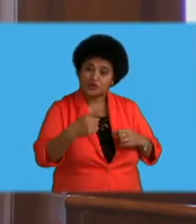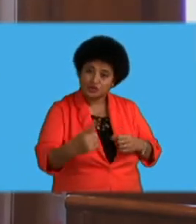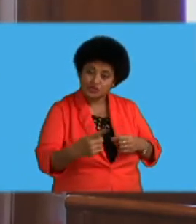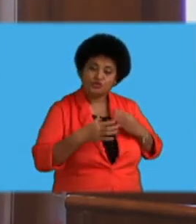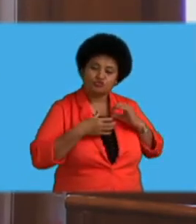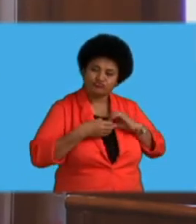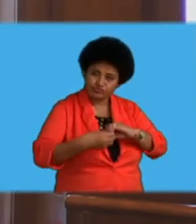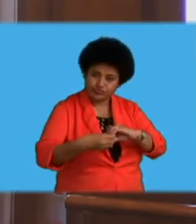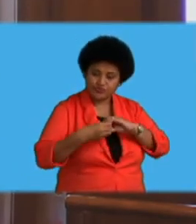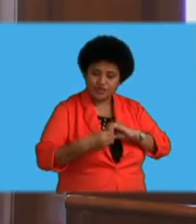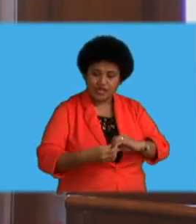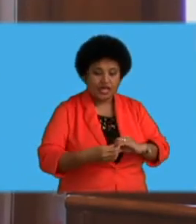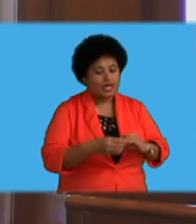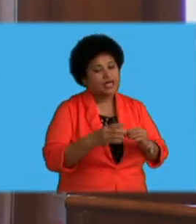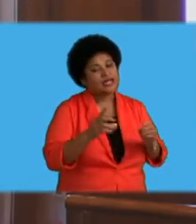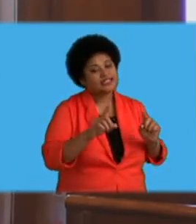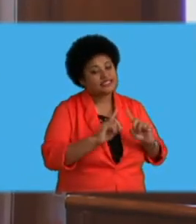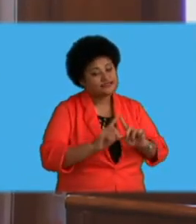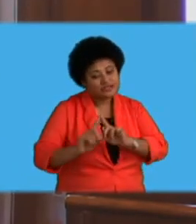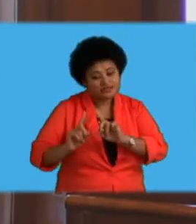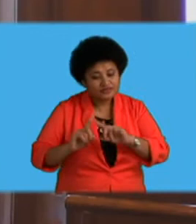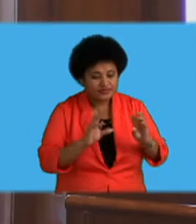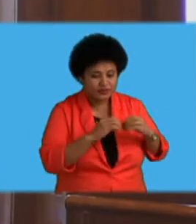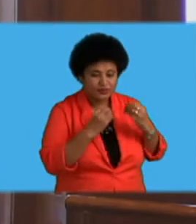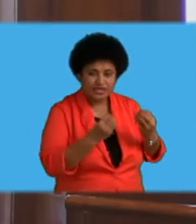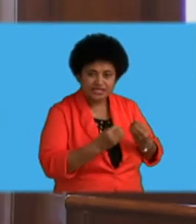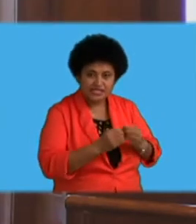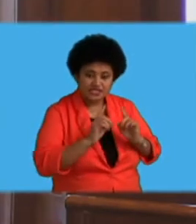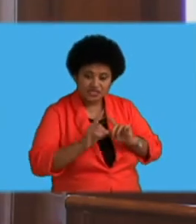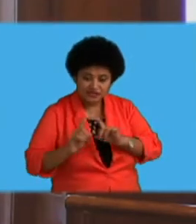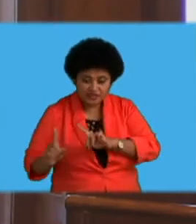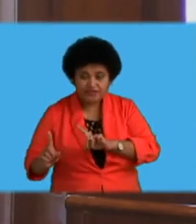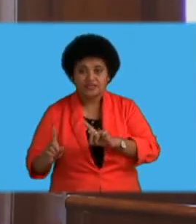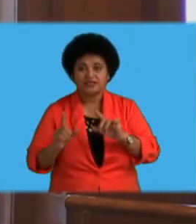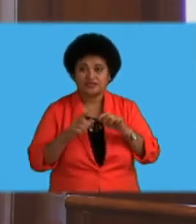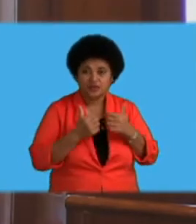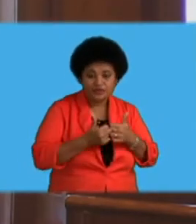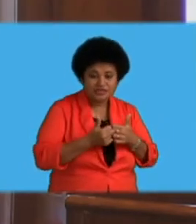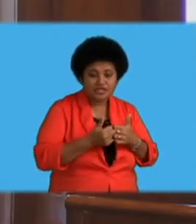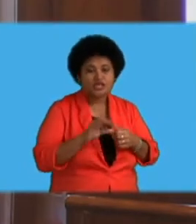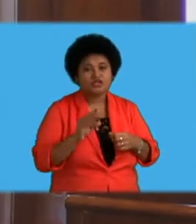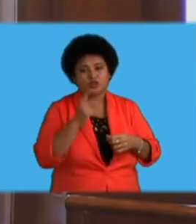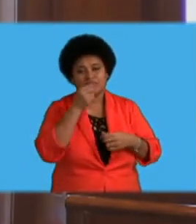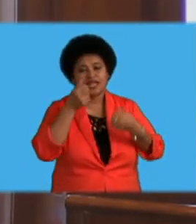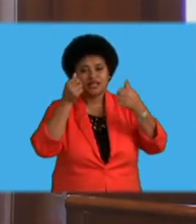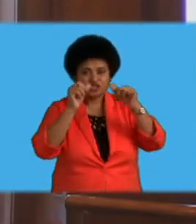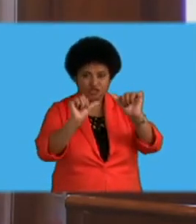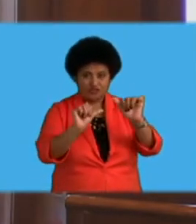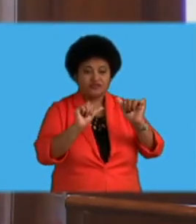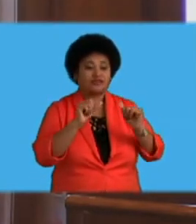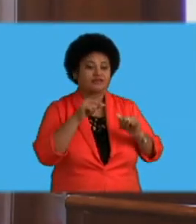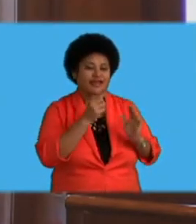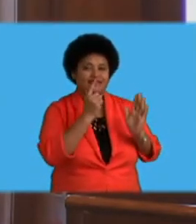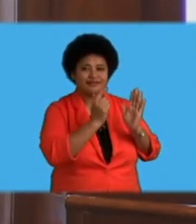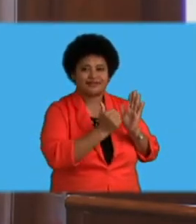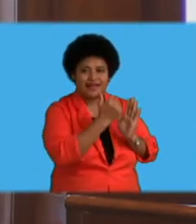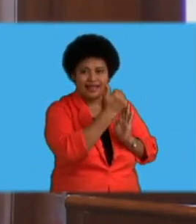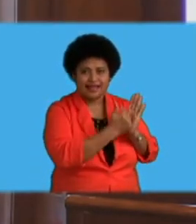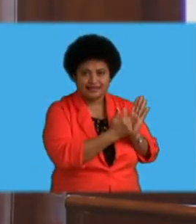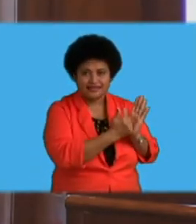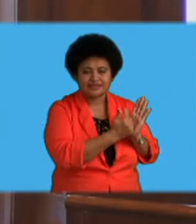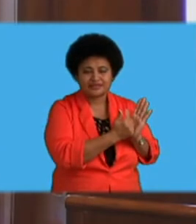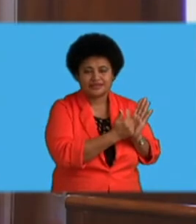relevant stakeholders to strengthen the institutional arrangements in achieving the objectives of the Land Use Act. And our position is